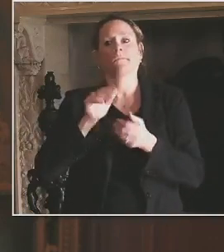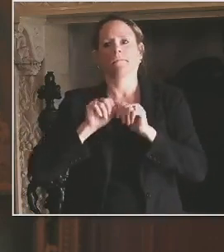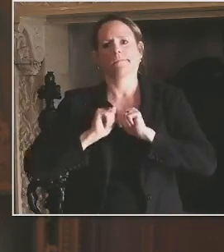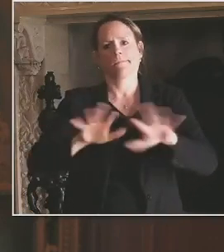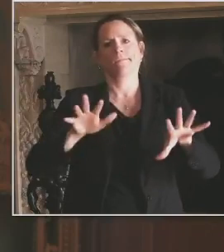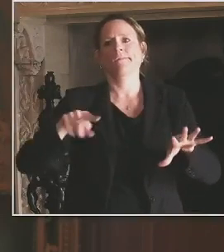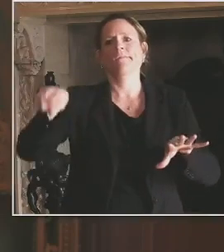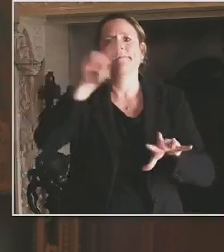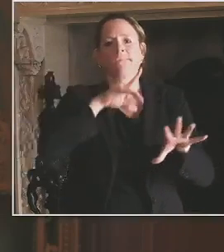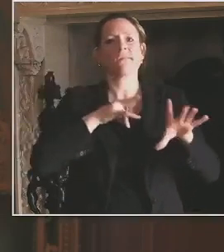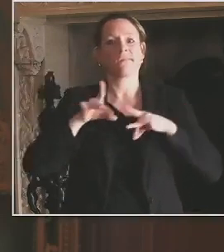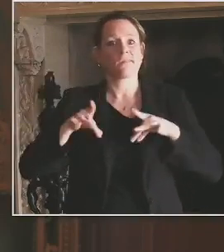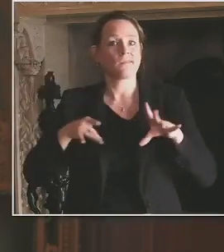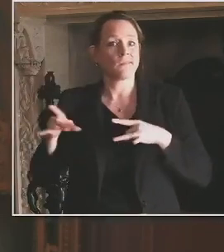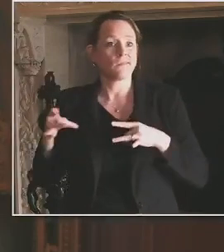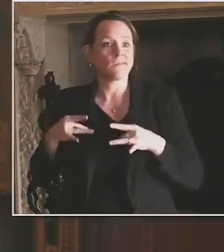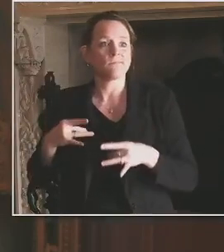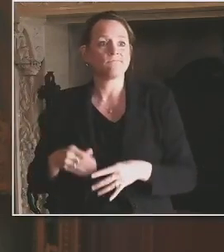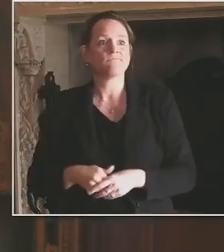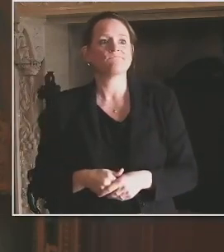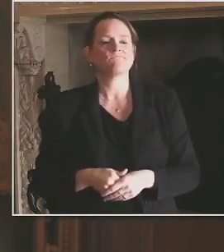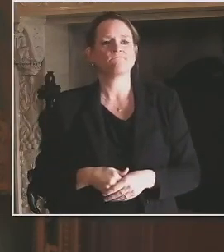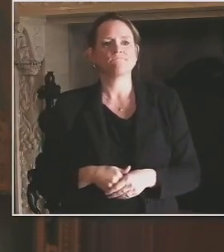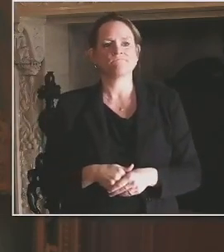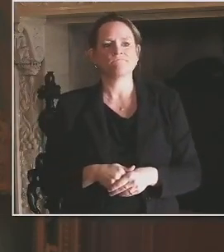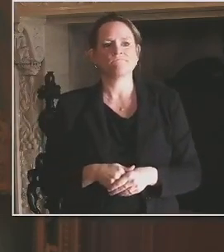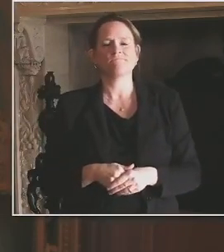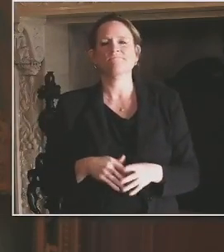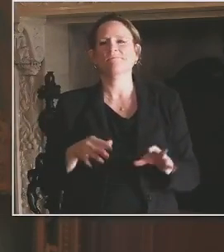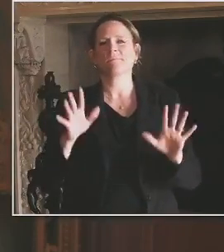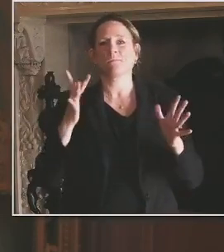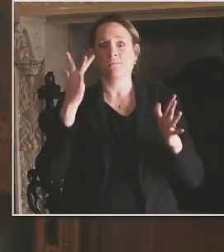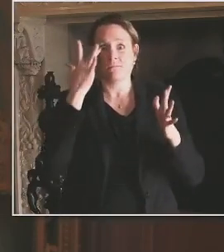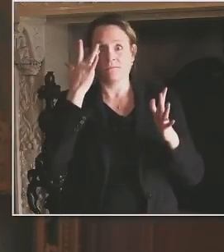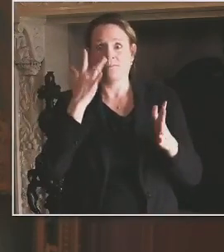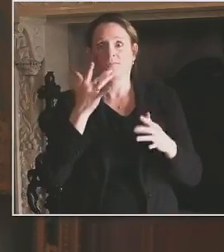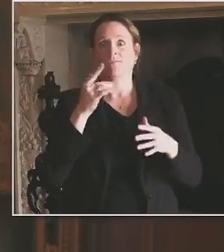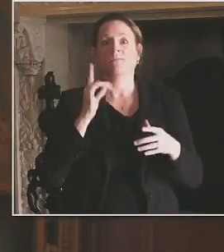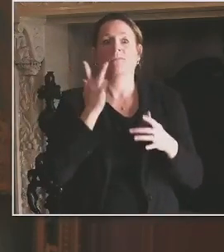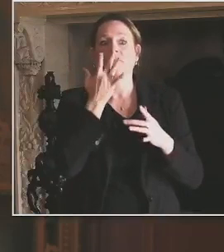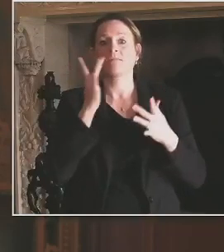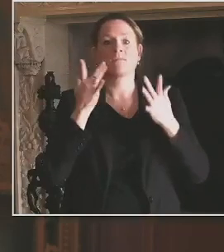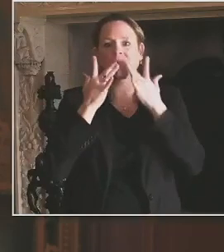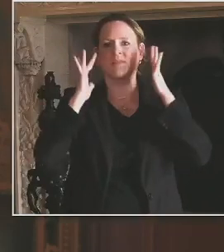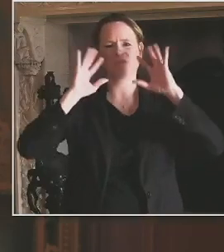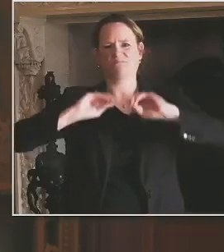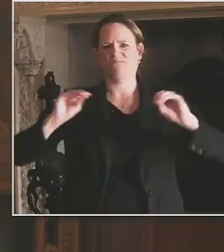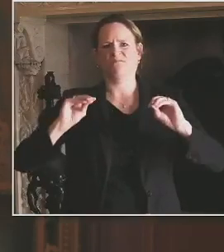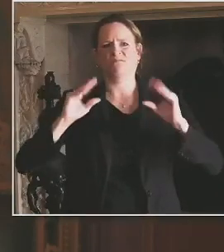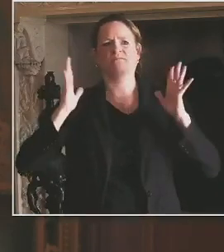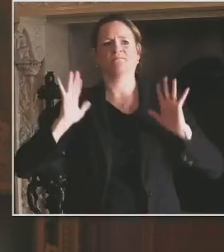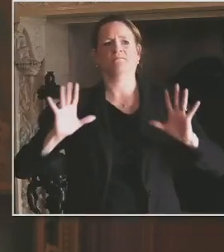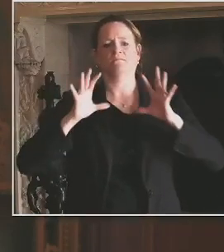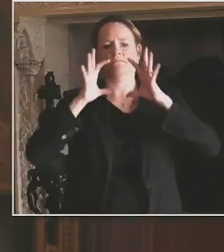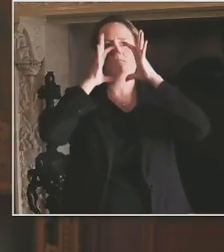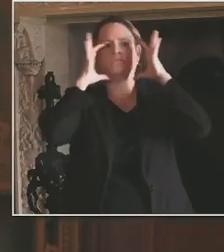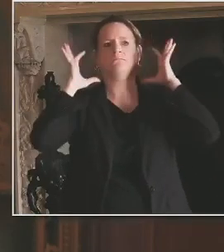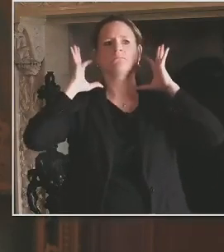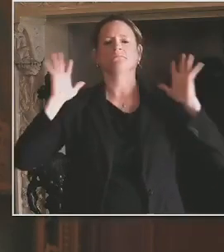and try to avoid touching it, and realizing that when people touch their masks, that can also contaminate their hands. So